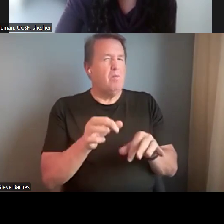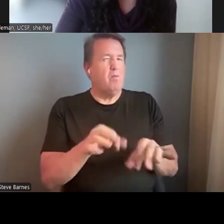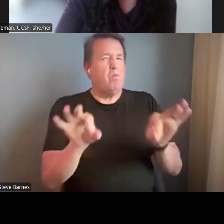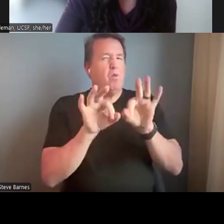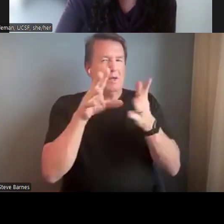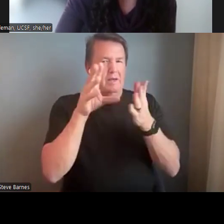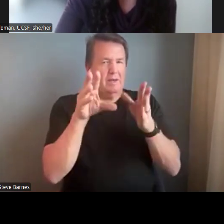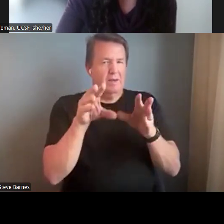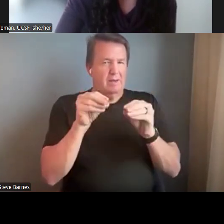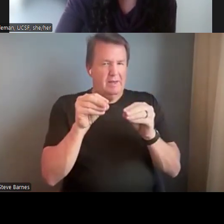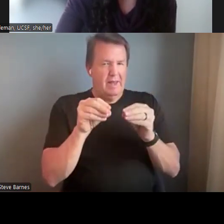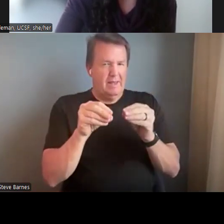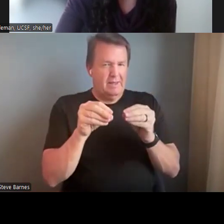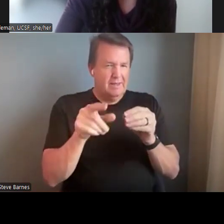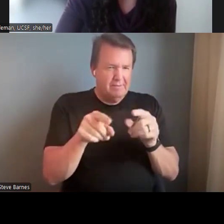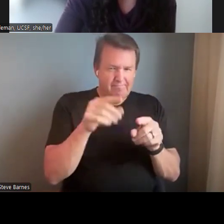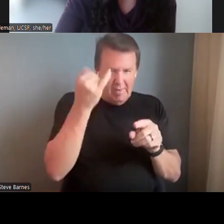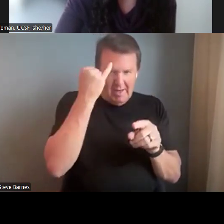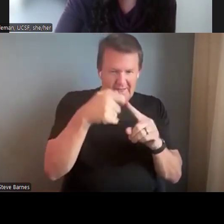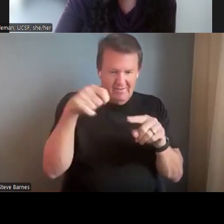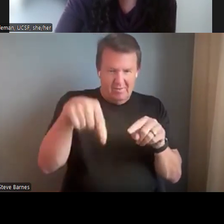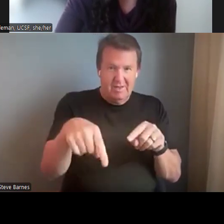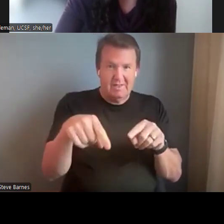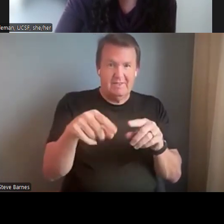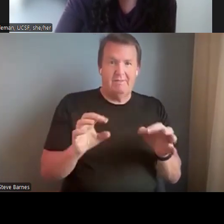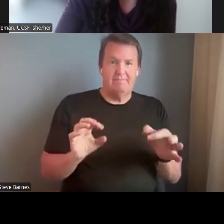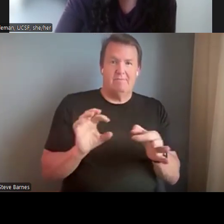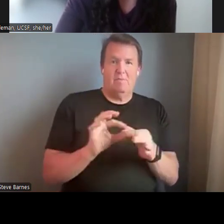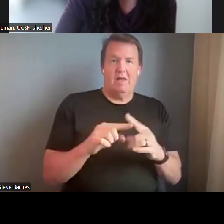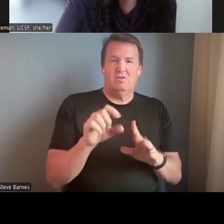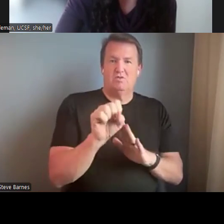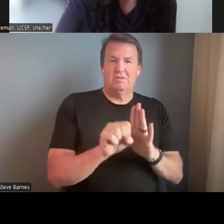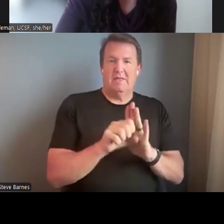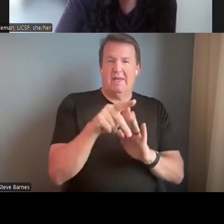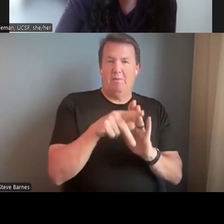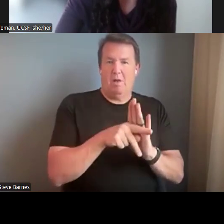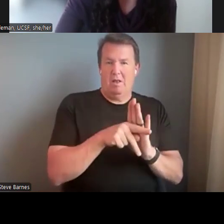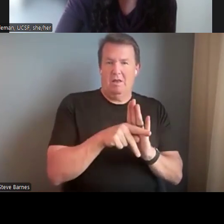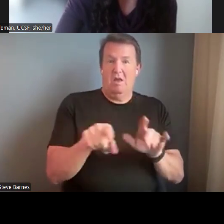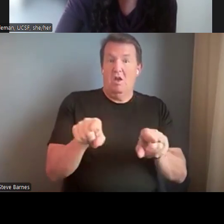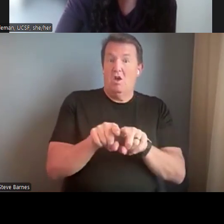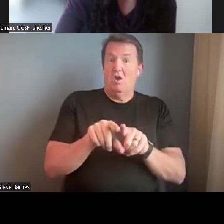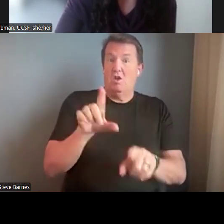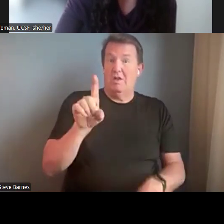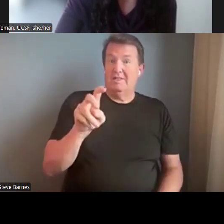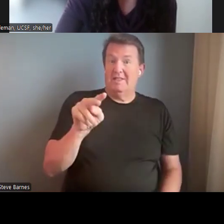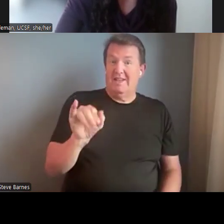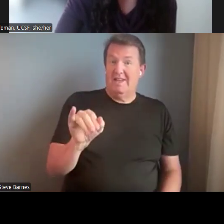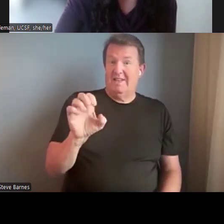work and apply it to, state policy. Very happy to hear from Denny Chan of Justice and